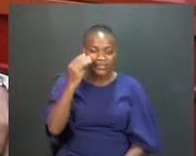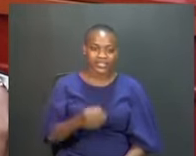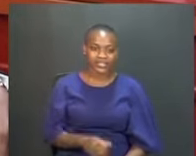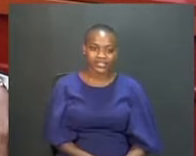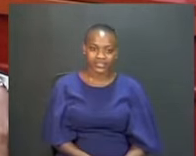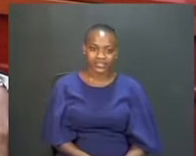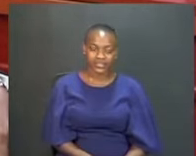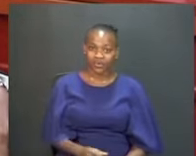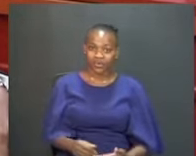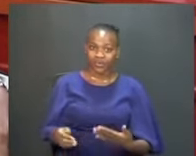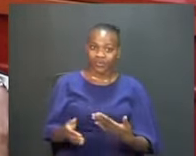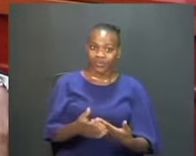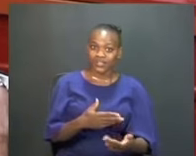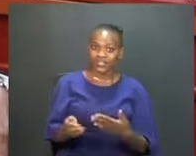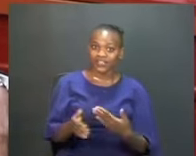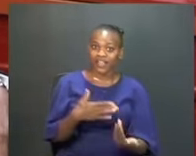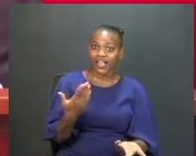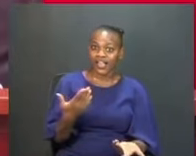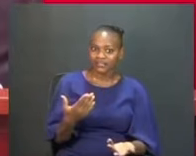Whatever is said